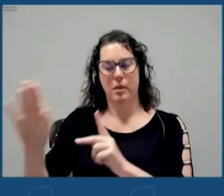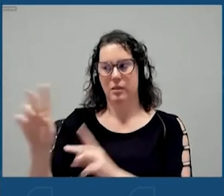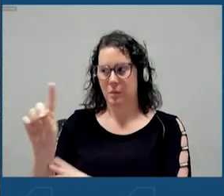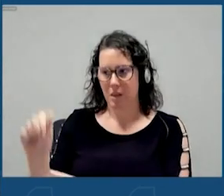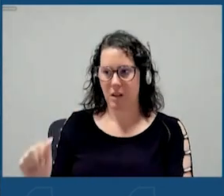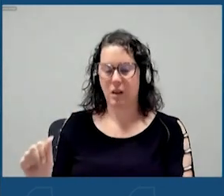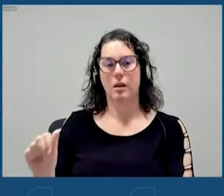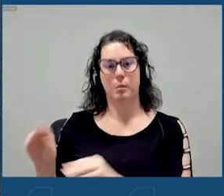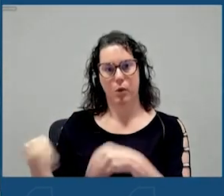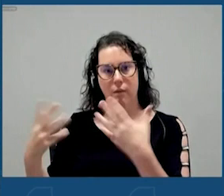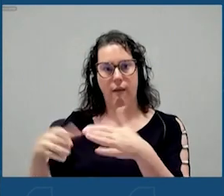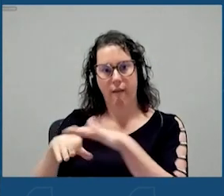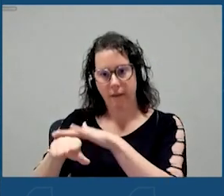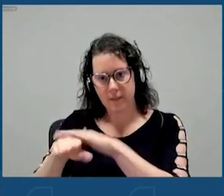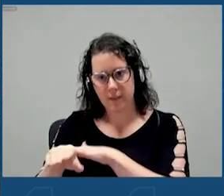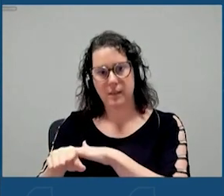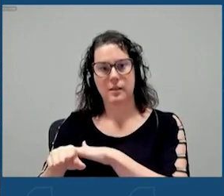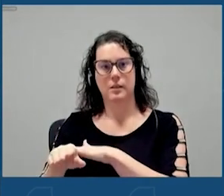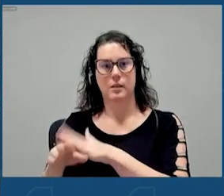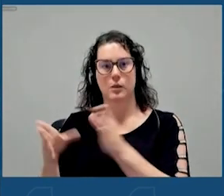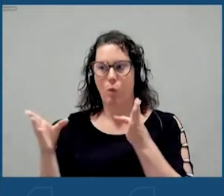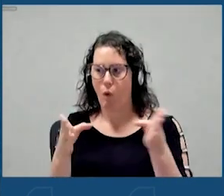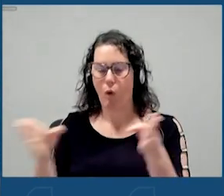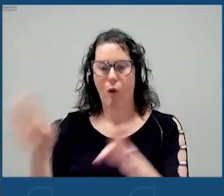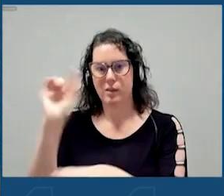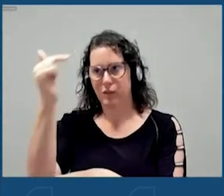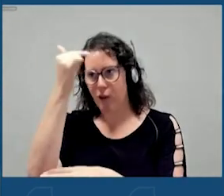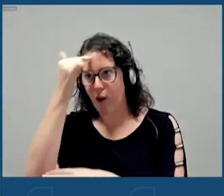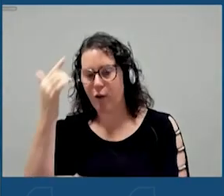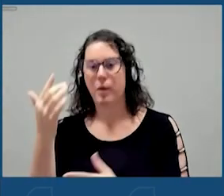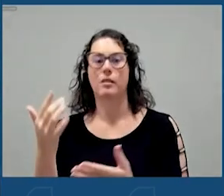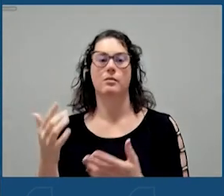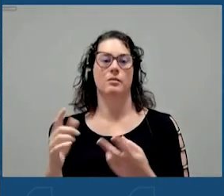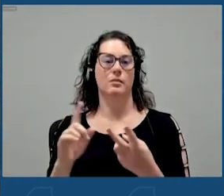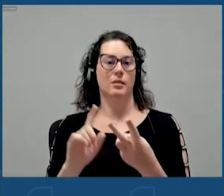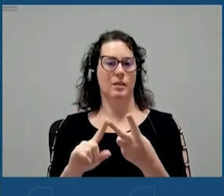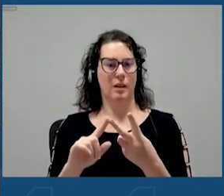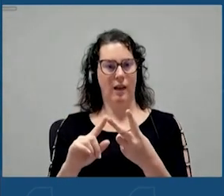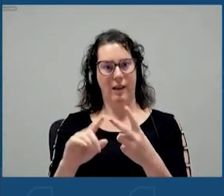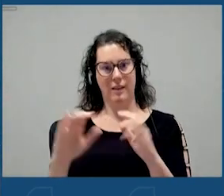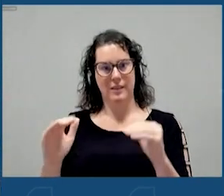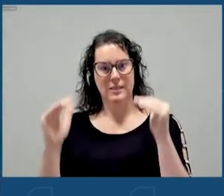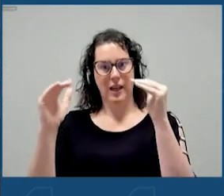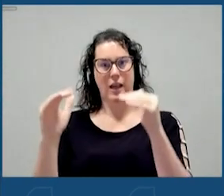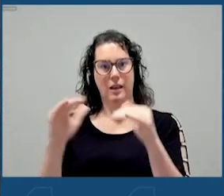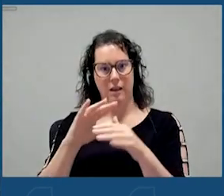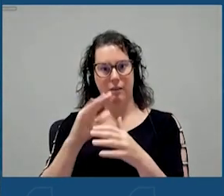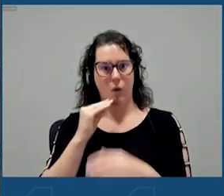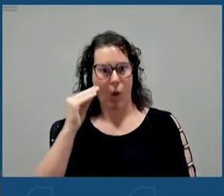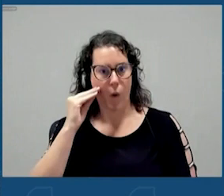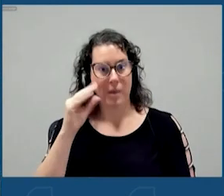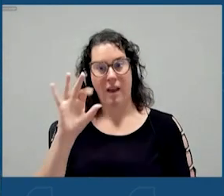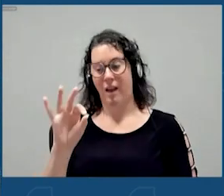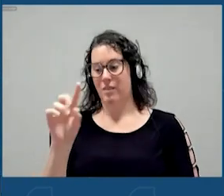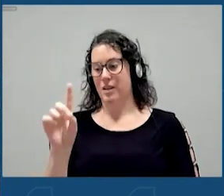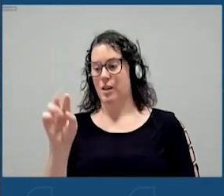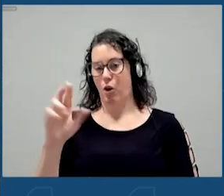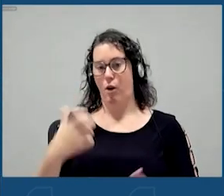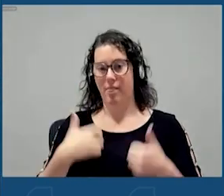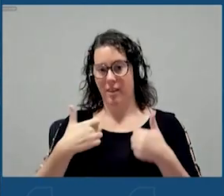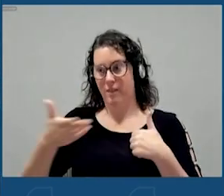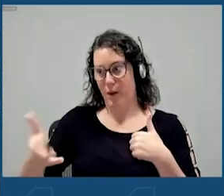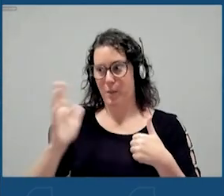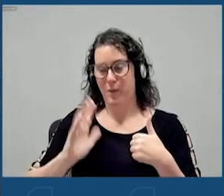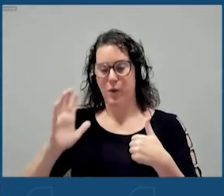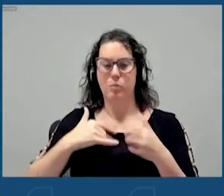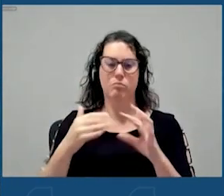the access to the halls of government and places like the executive residence where FDR once lived. And we spoke about how